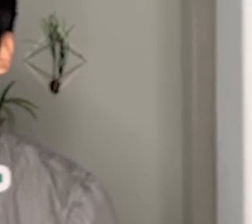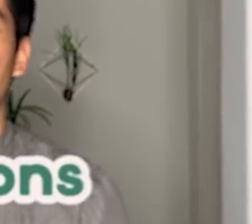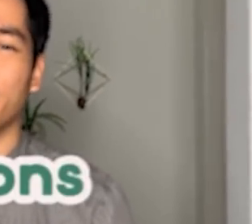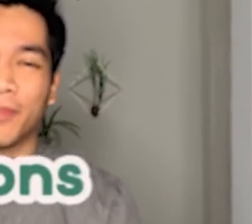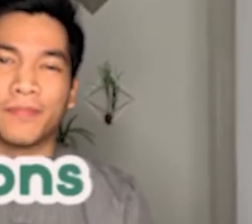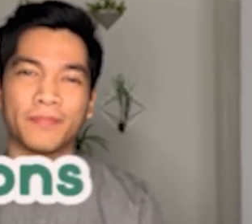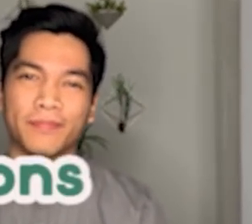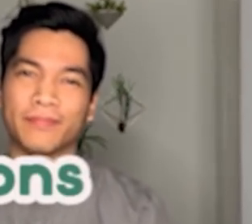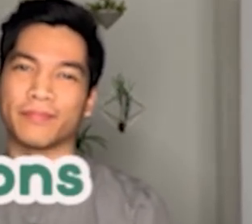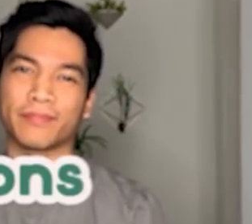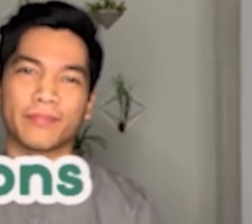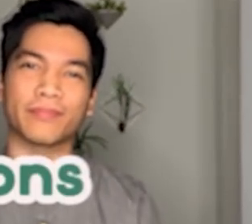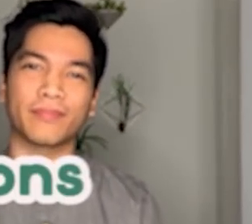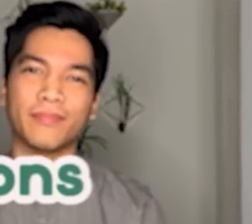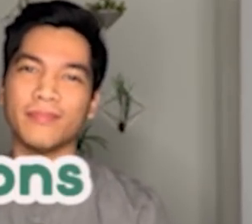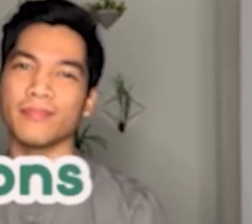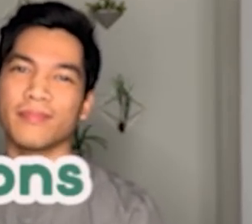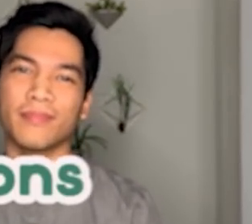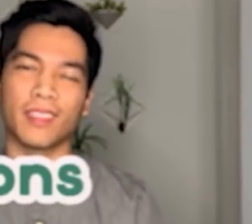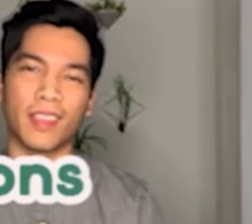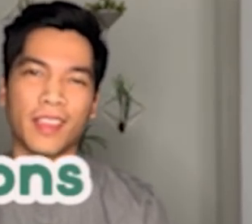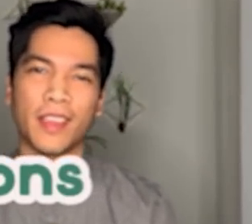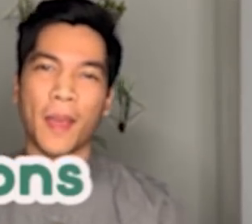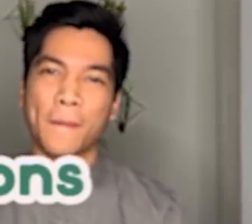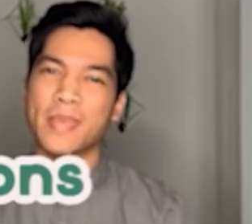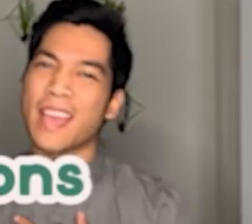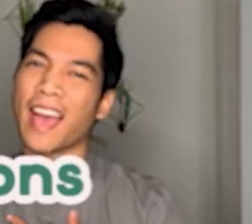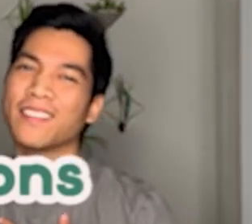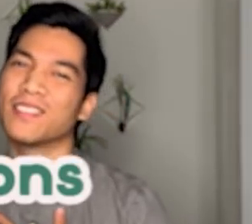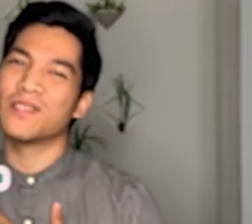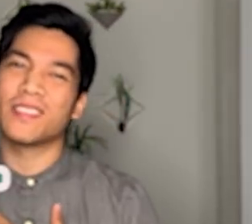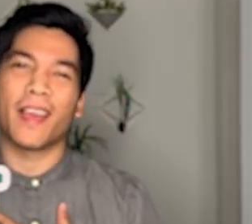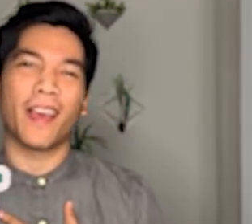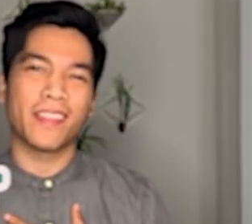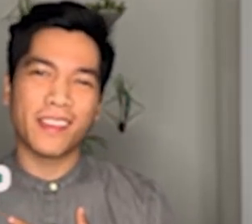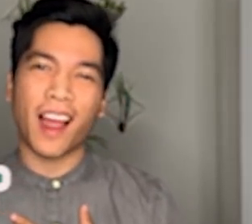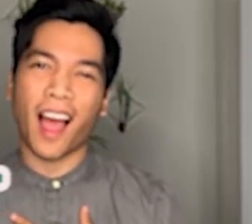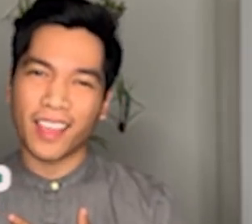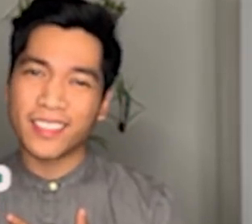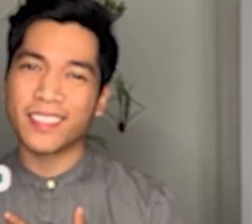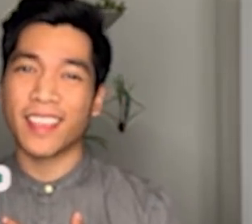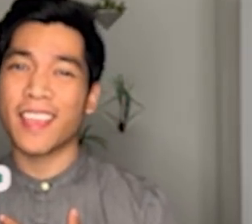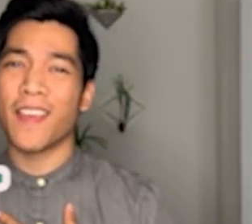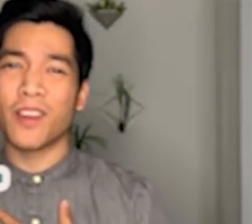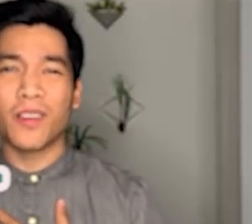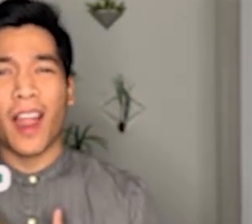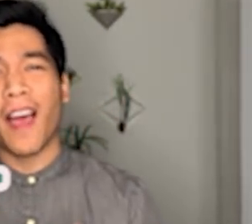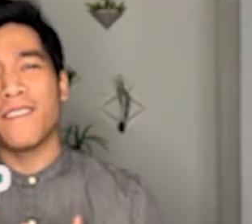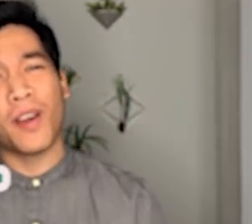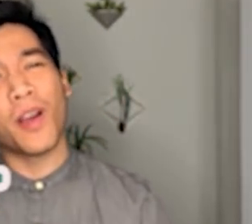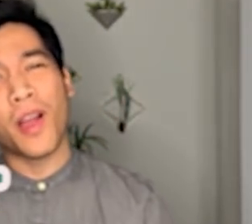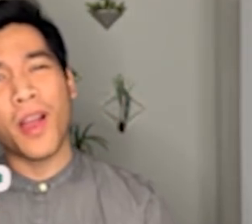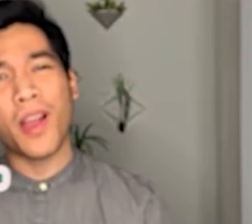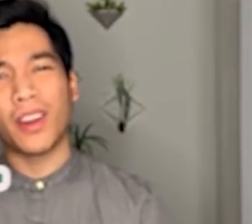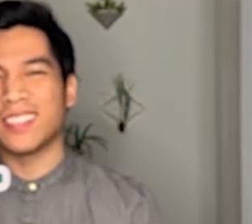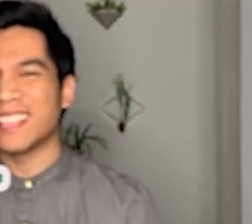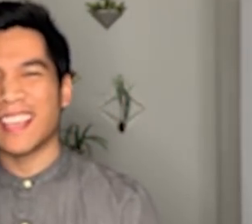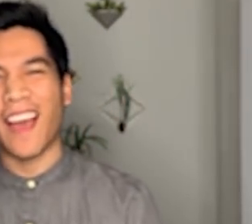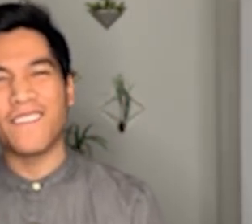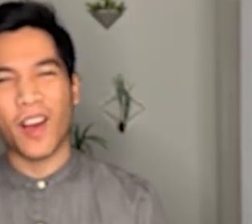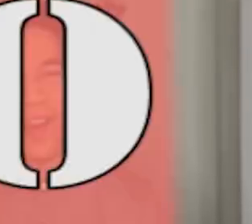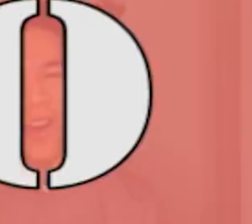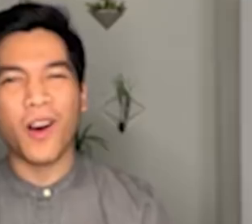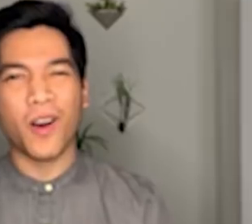The Christian Family Organization, the Active Together INC